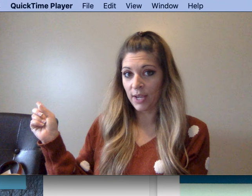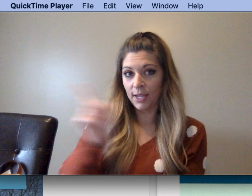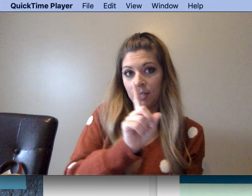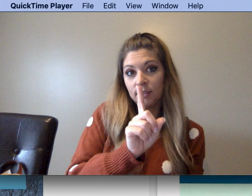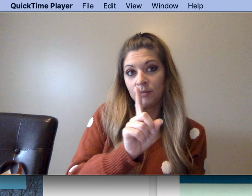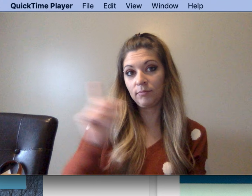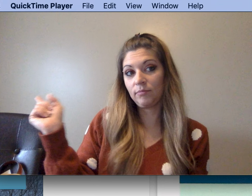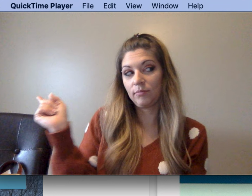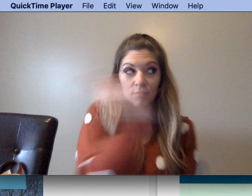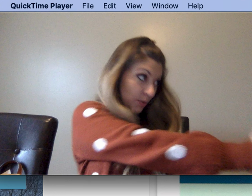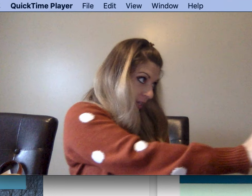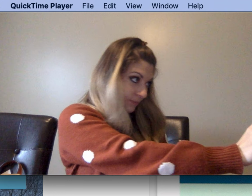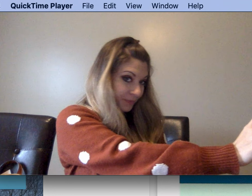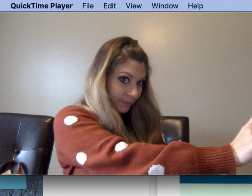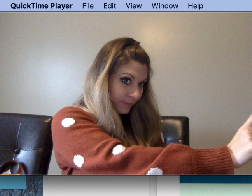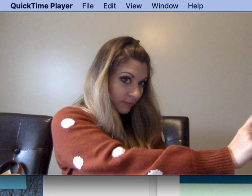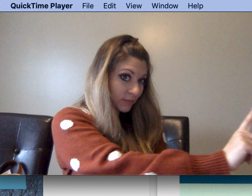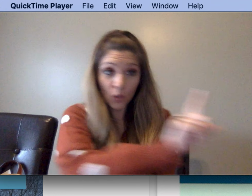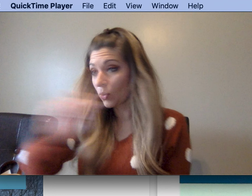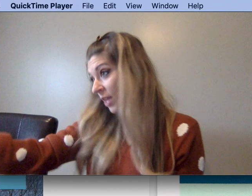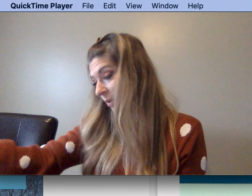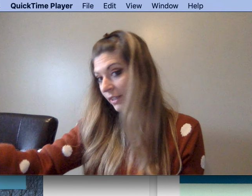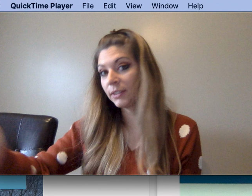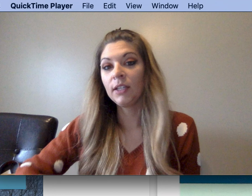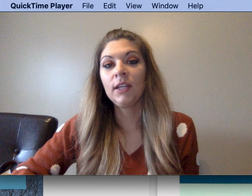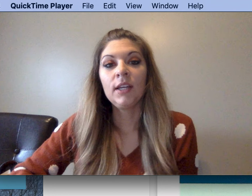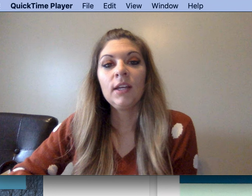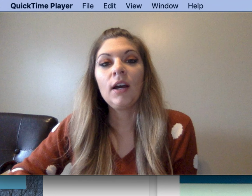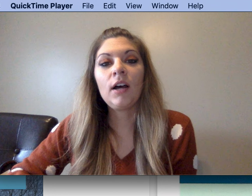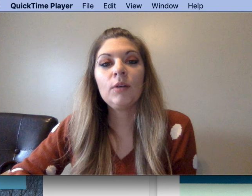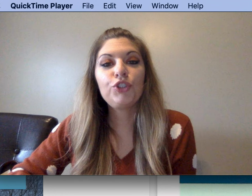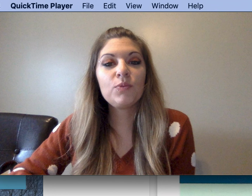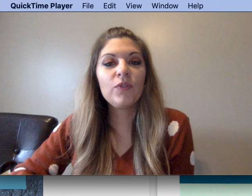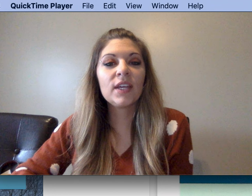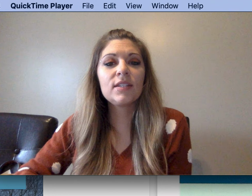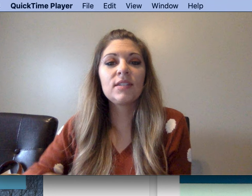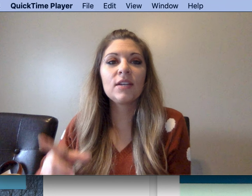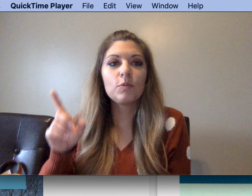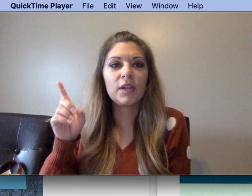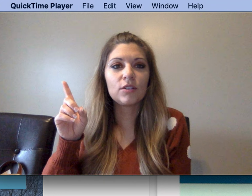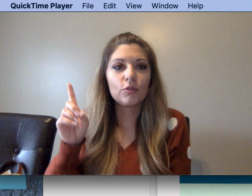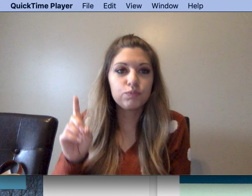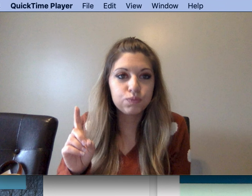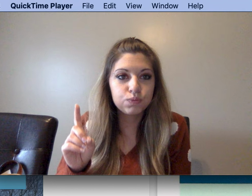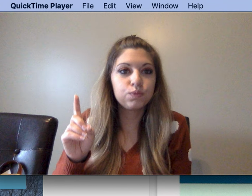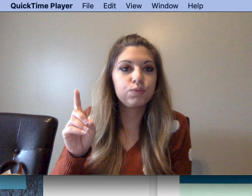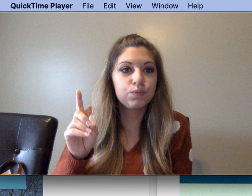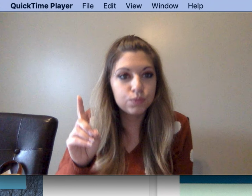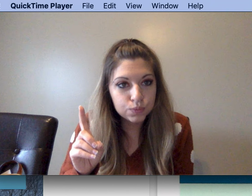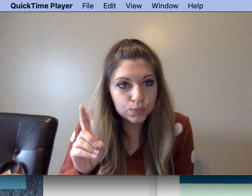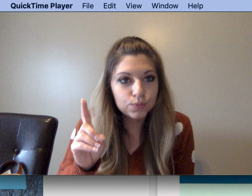They ran that way, or that way. She's moving at a snail's pace. So